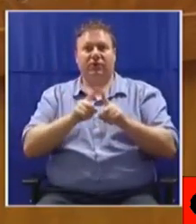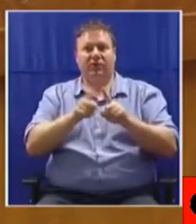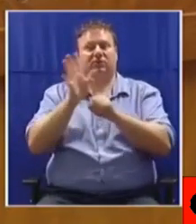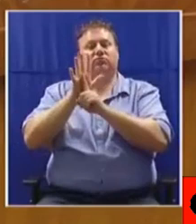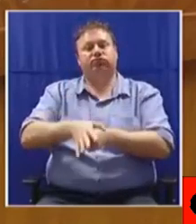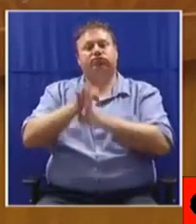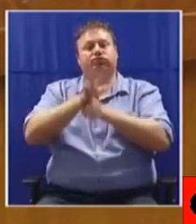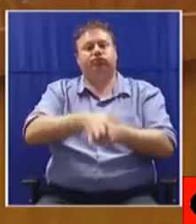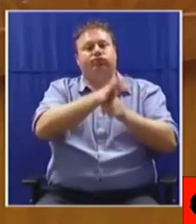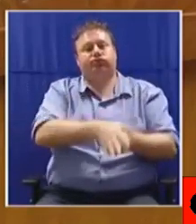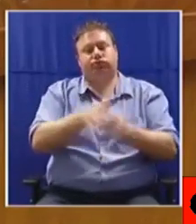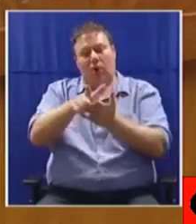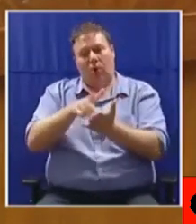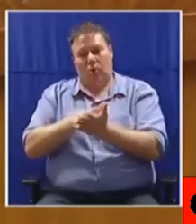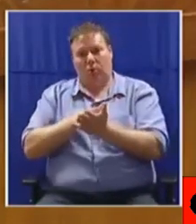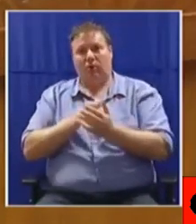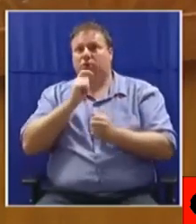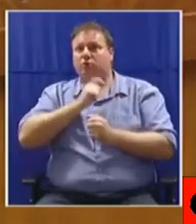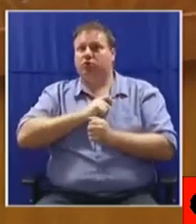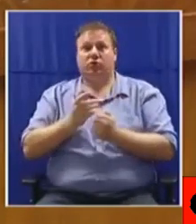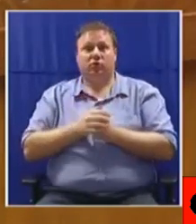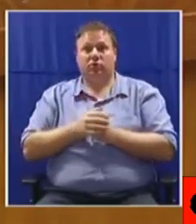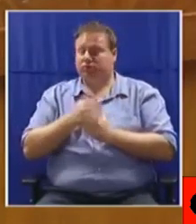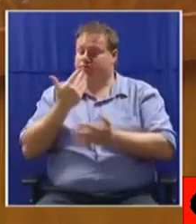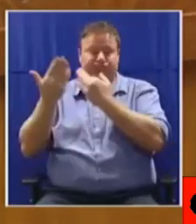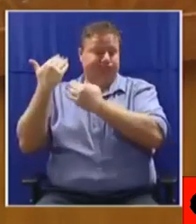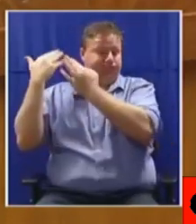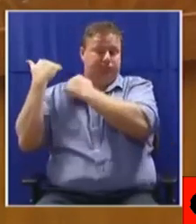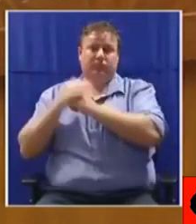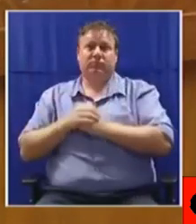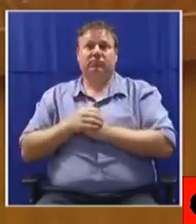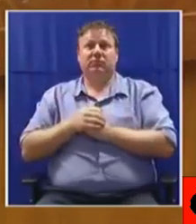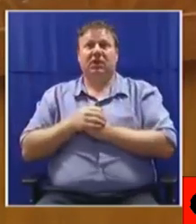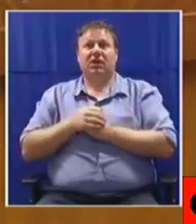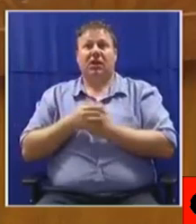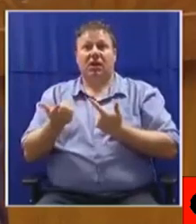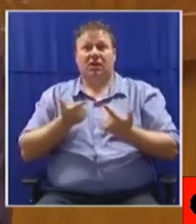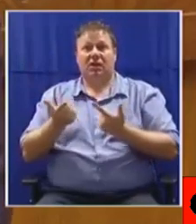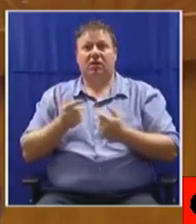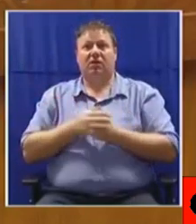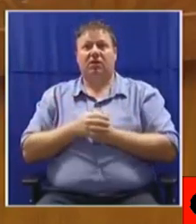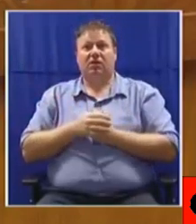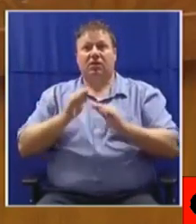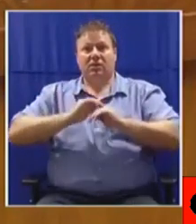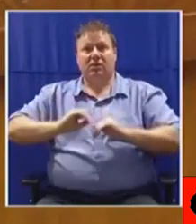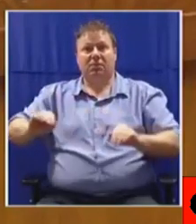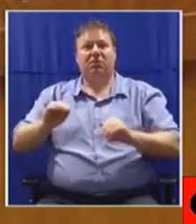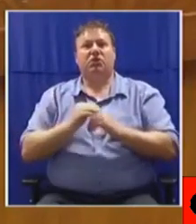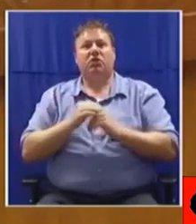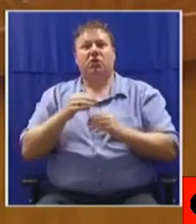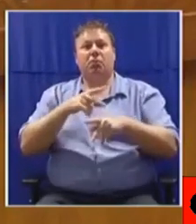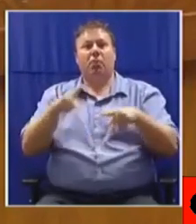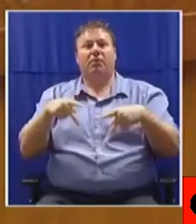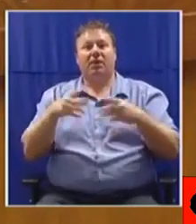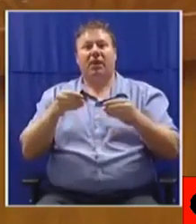discriminatory laws. And that is the truth. And you can trace it back with legislative dispossession of property and